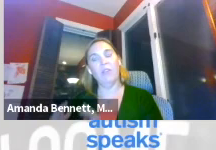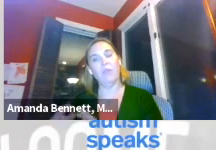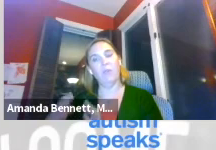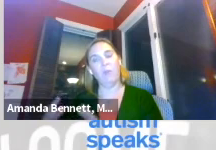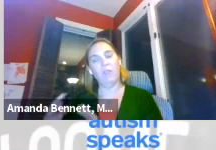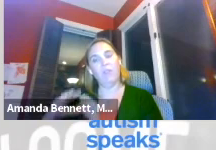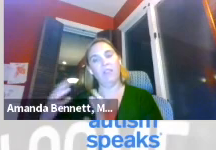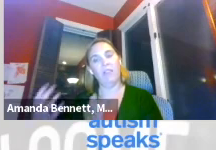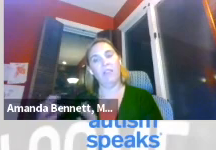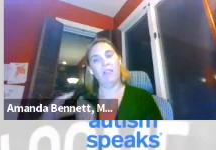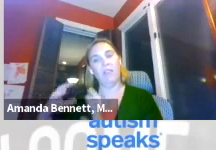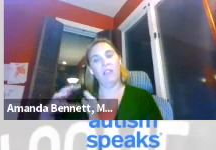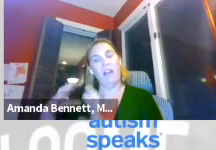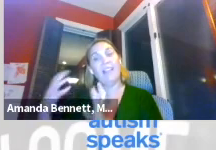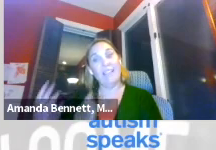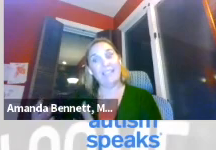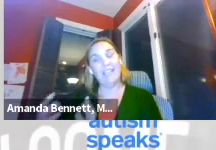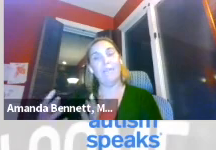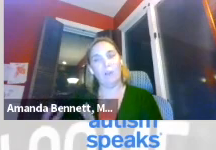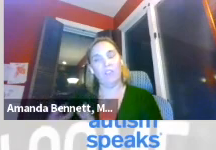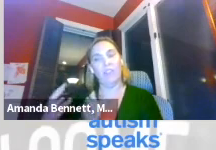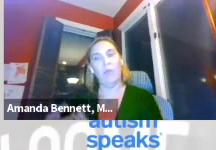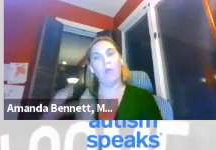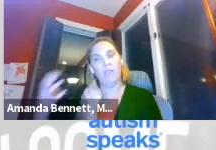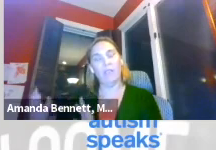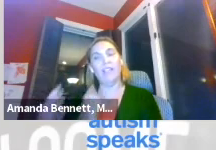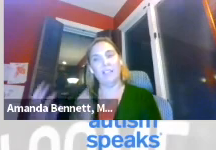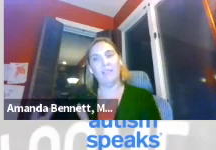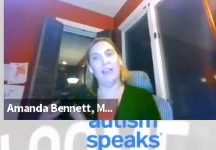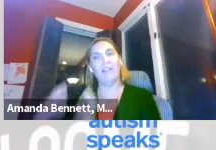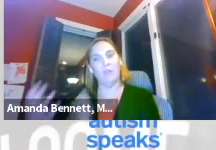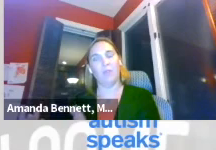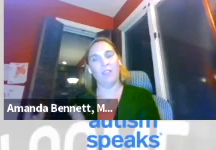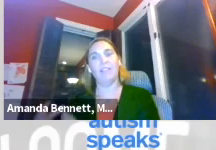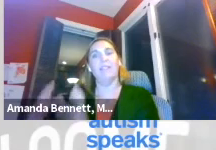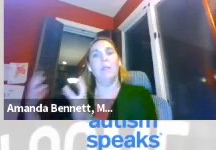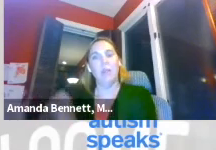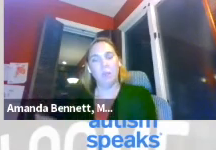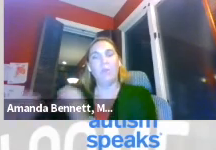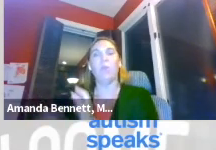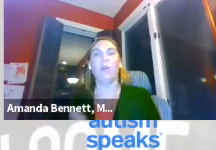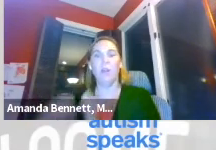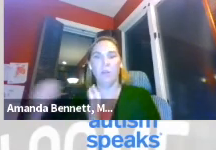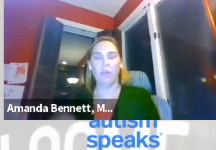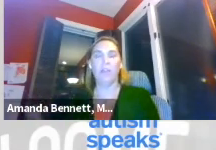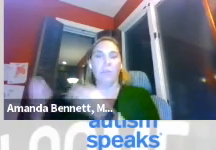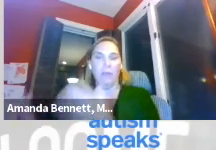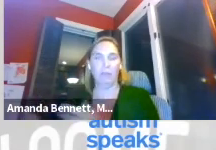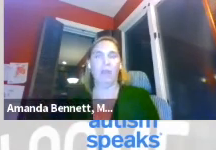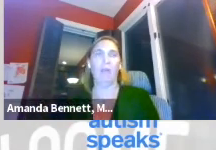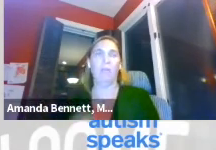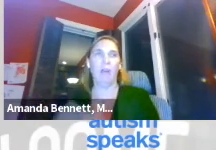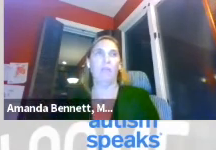so they're seeing the identity first. They're saying we want to identify as a person with autism before we talk